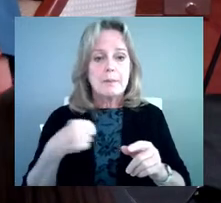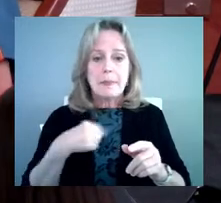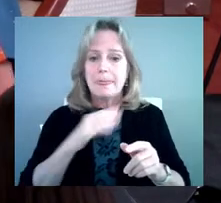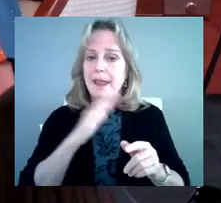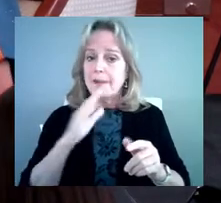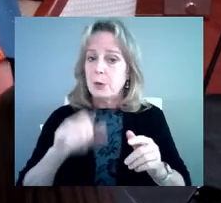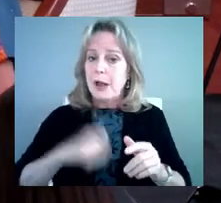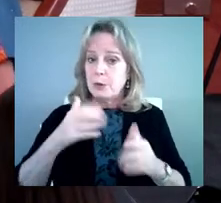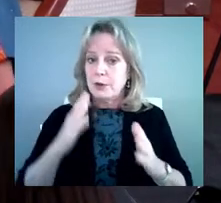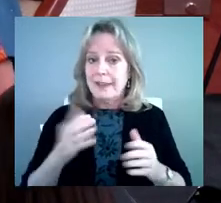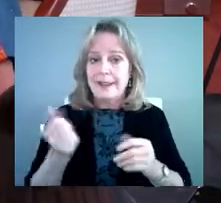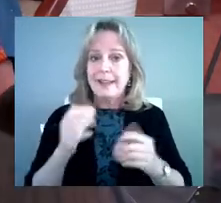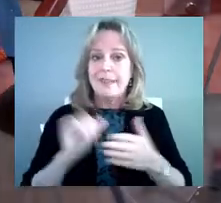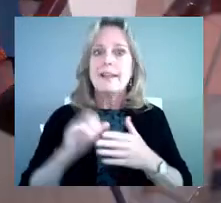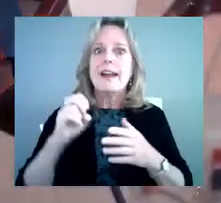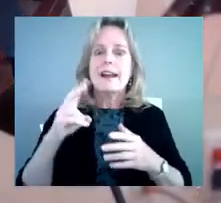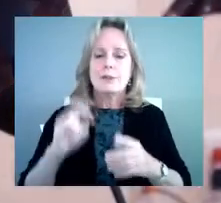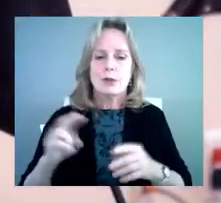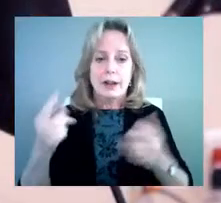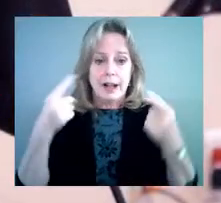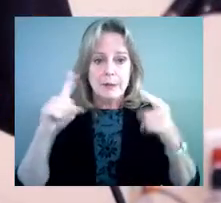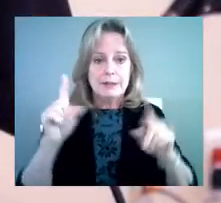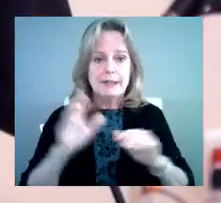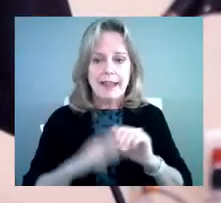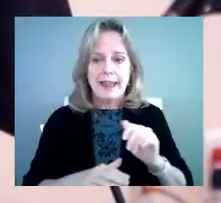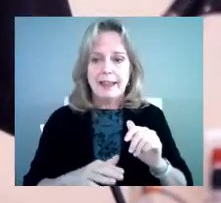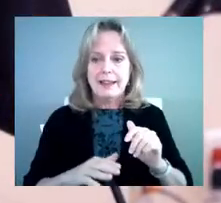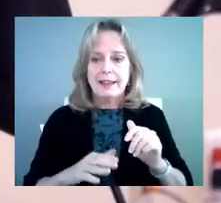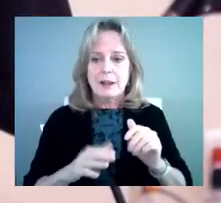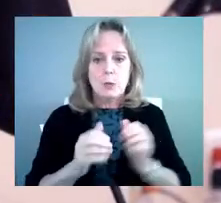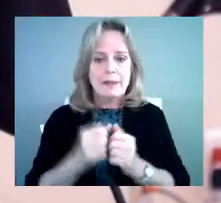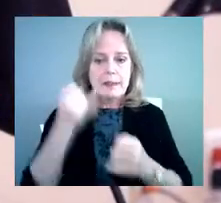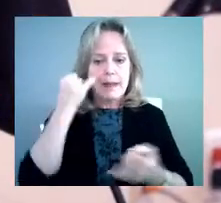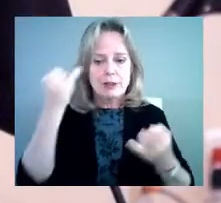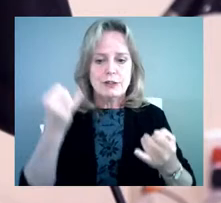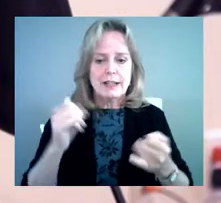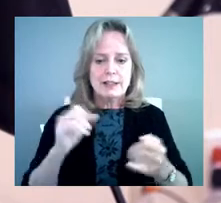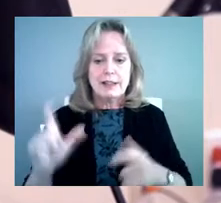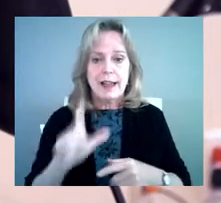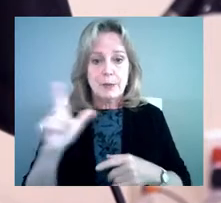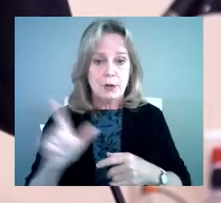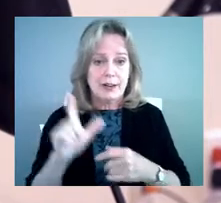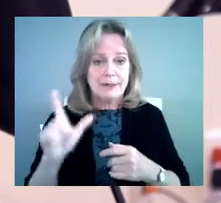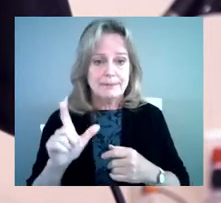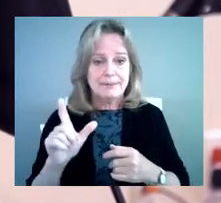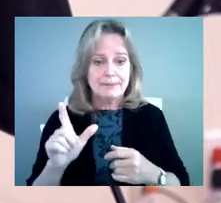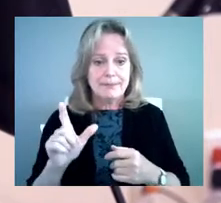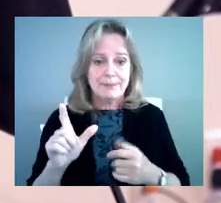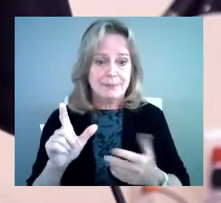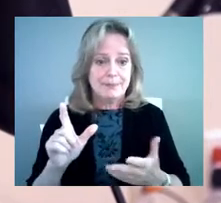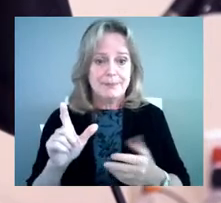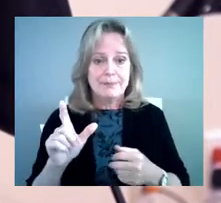prouder of anything that I've ever accomplished than I am with the Imagination Library.